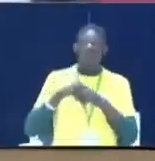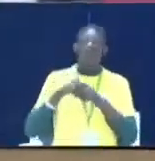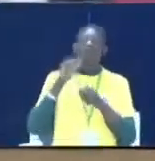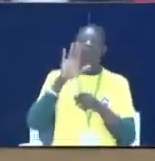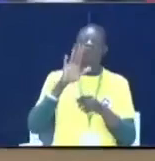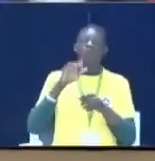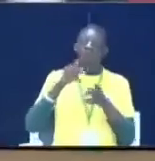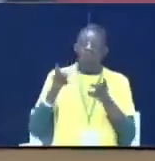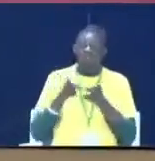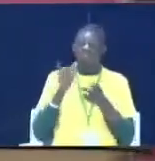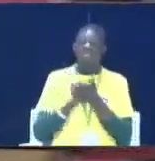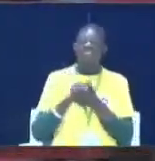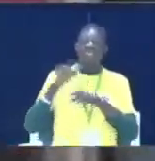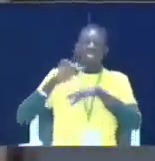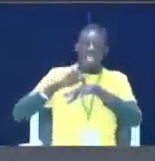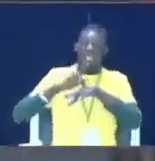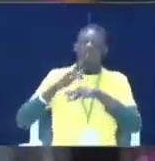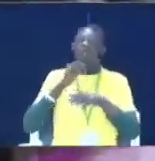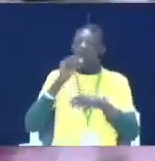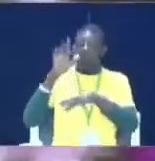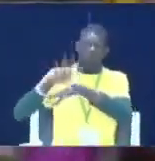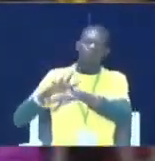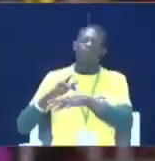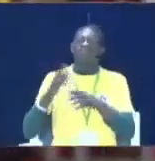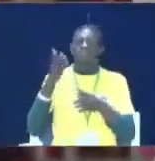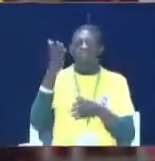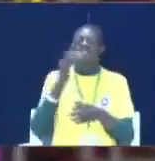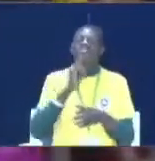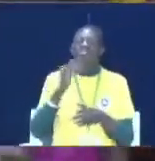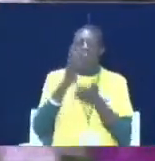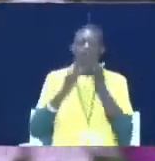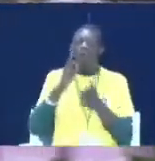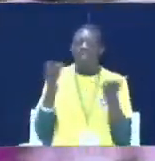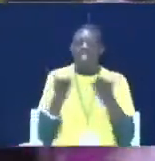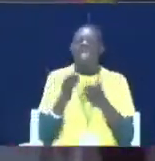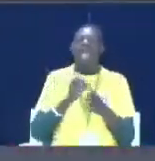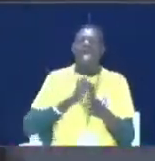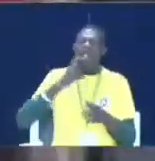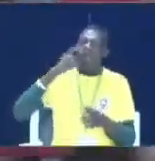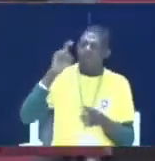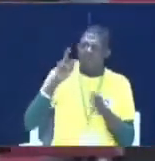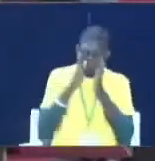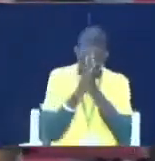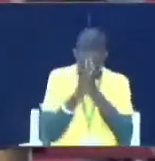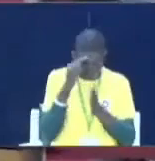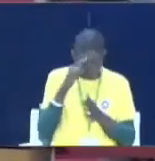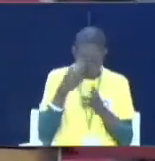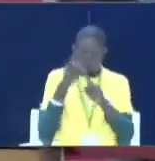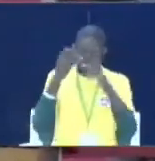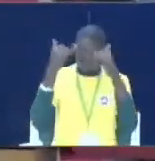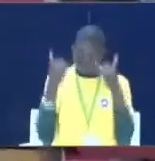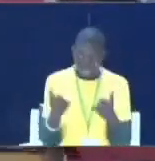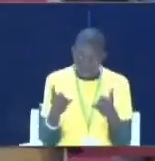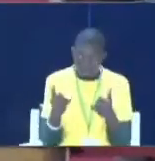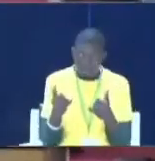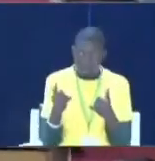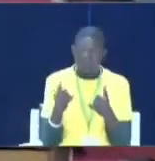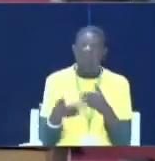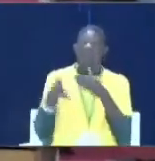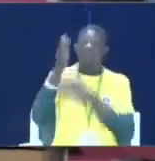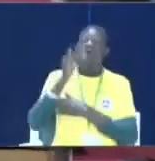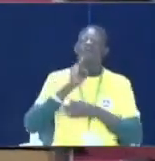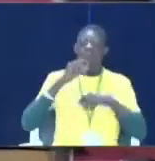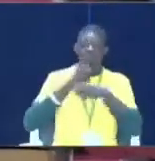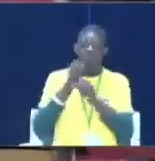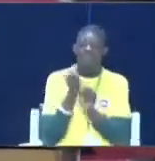stepped. There is somebody here tonight. I decree over your life, from tonight, God is